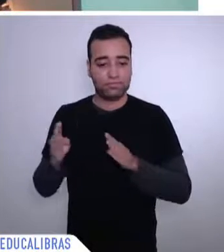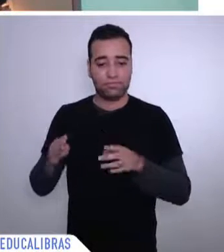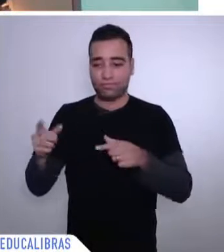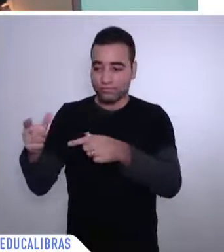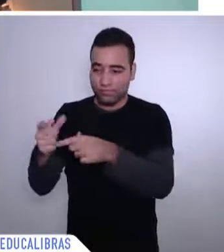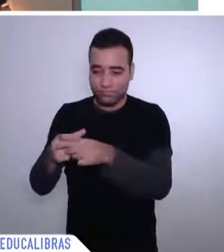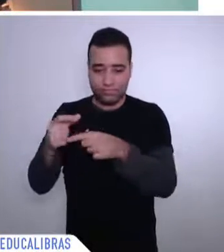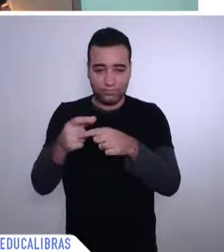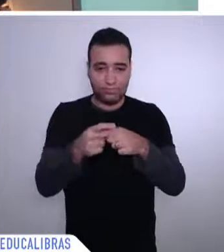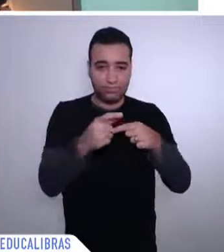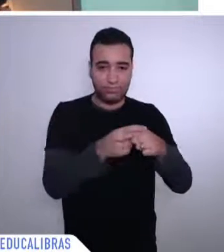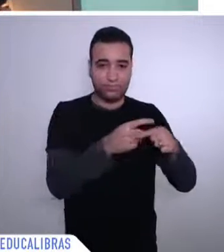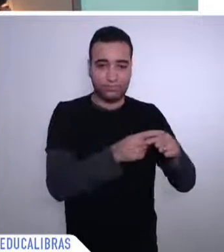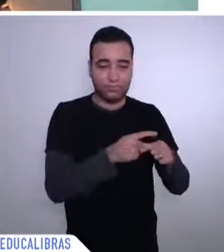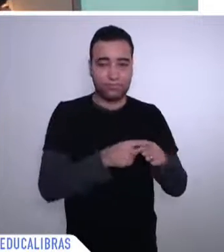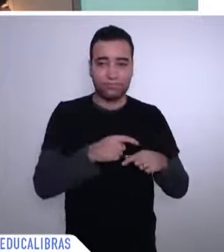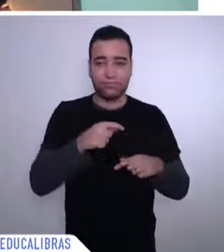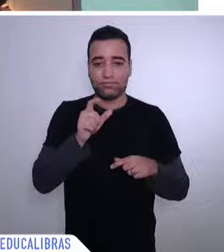for